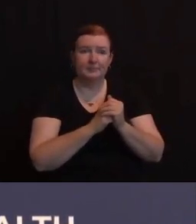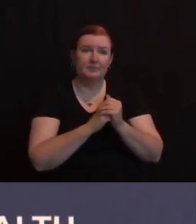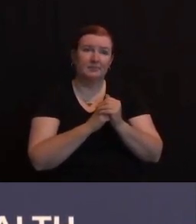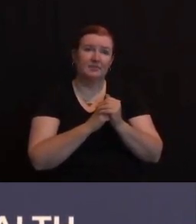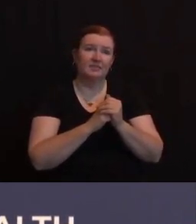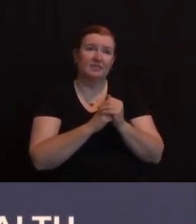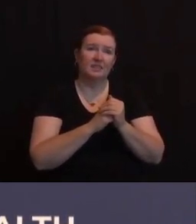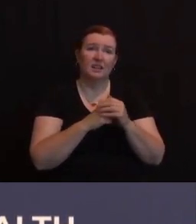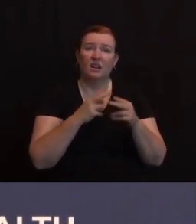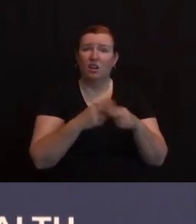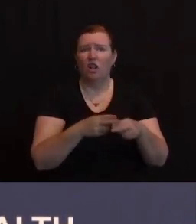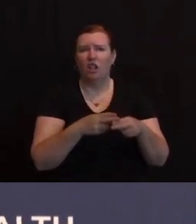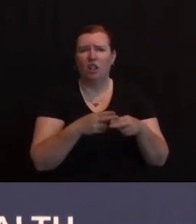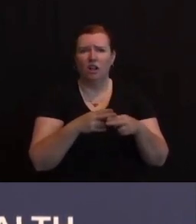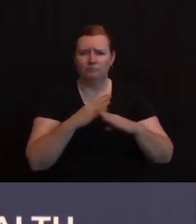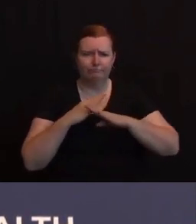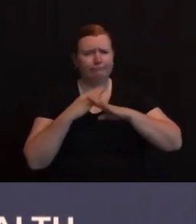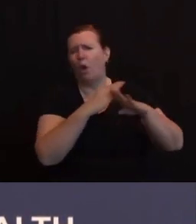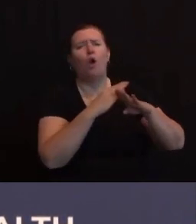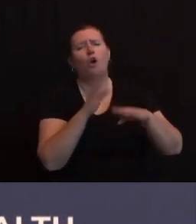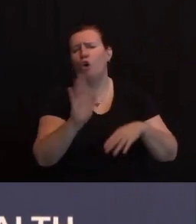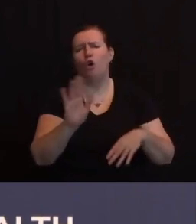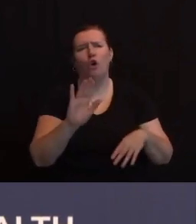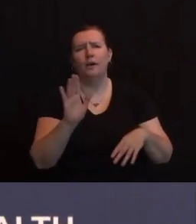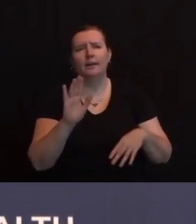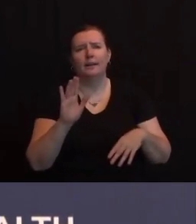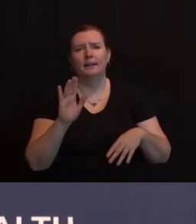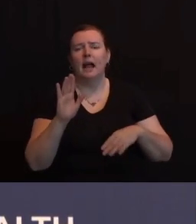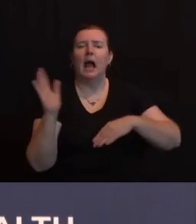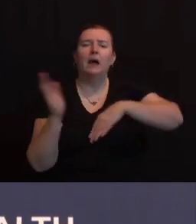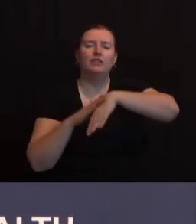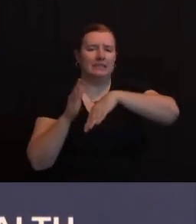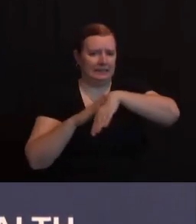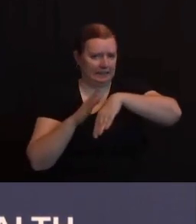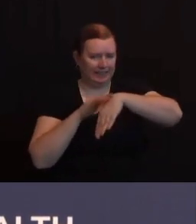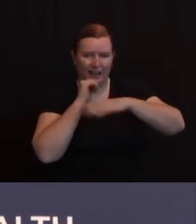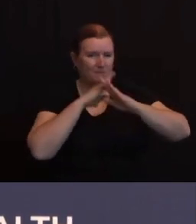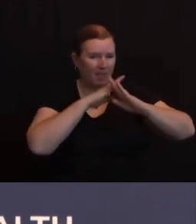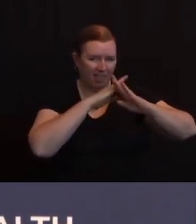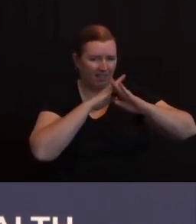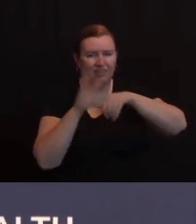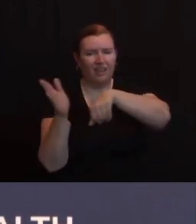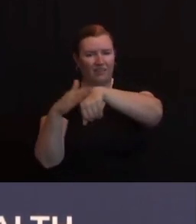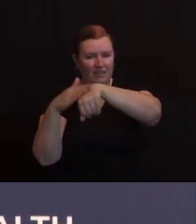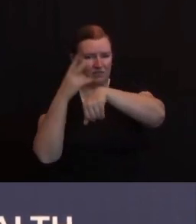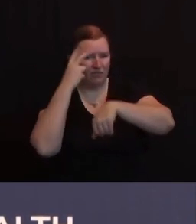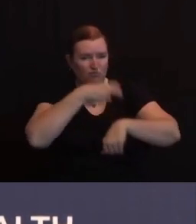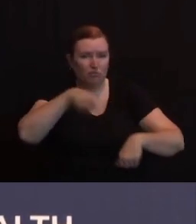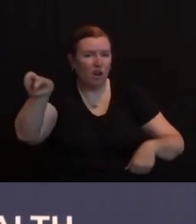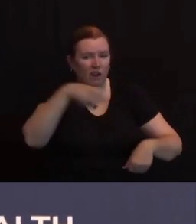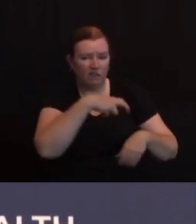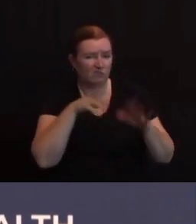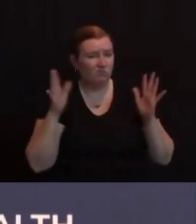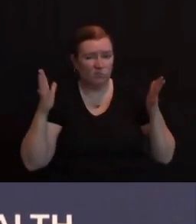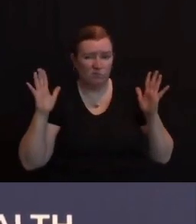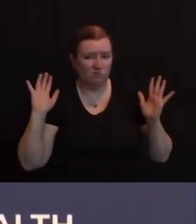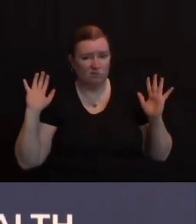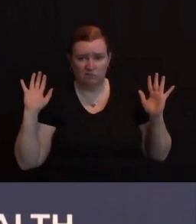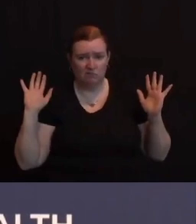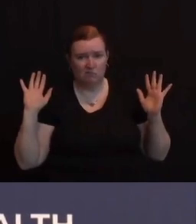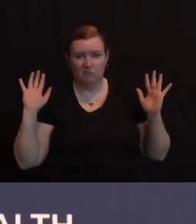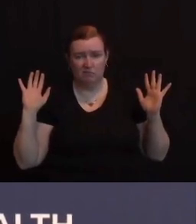is not easy. We've seen it with Delaware. And so I'm sure there would be some disruption. But again, it's not a